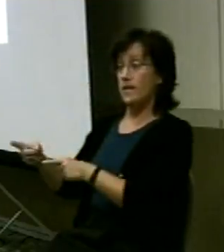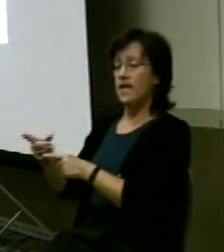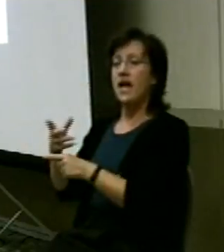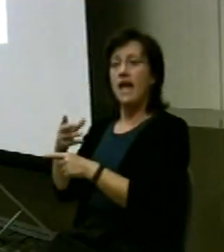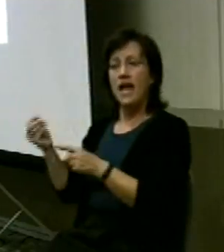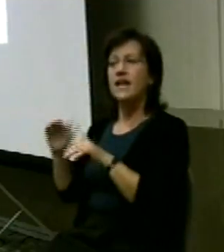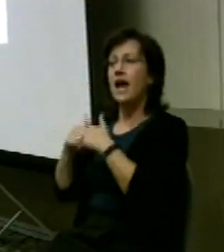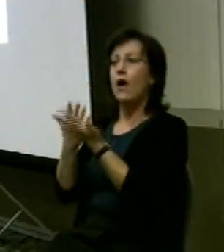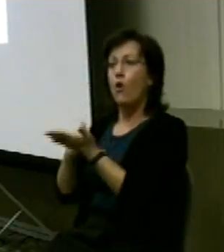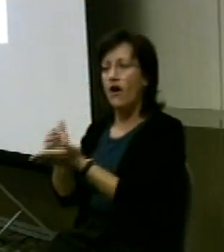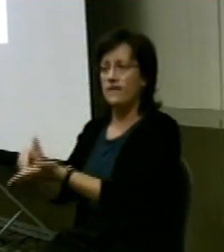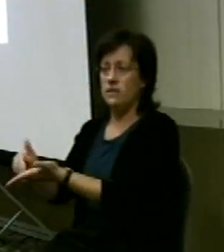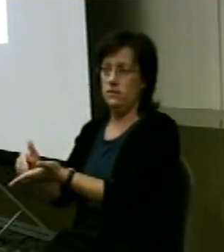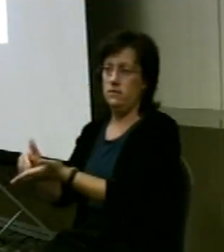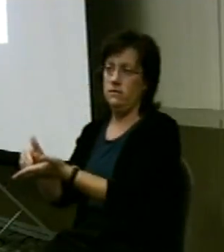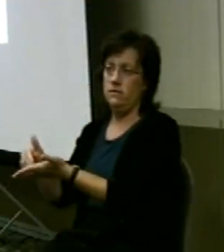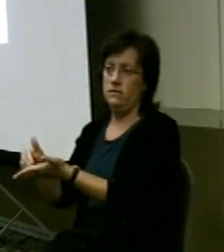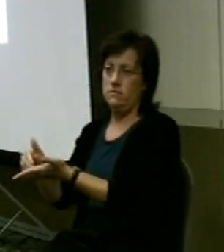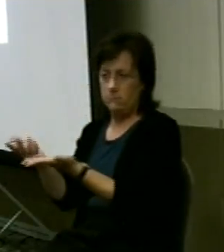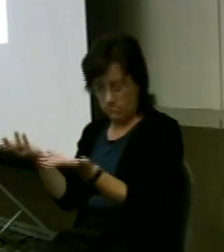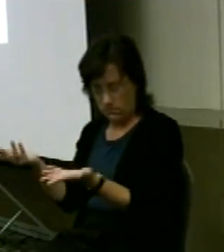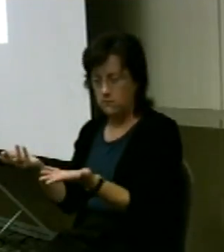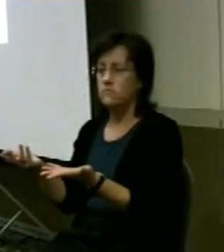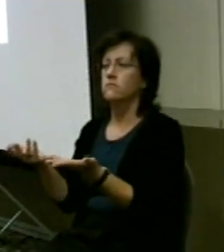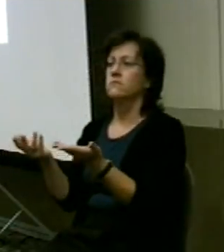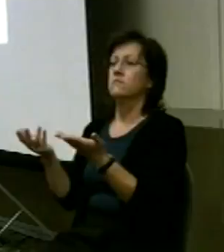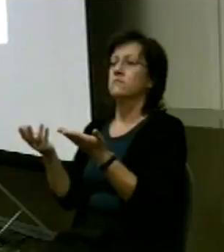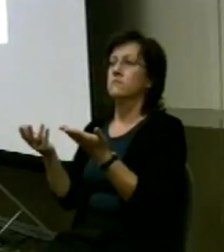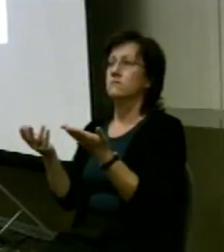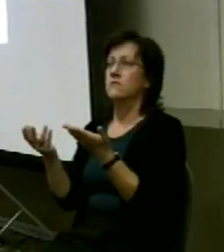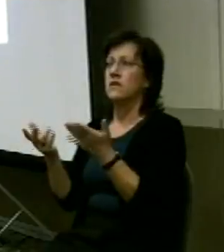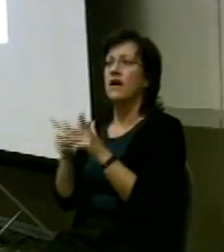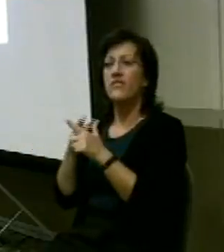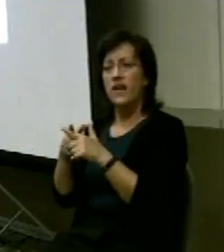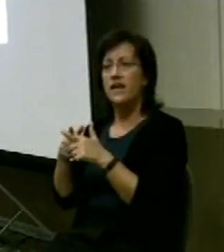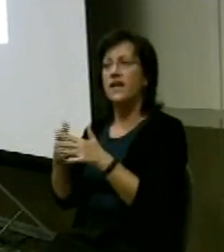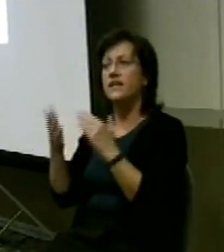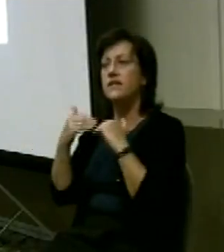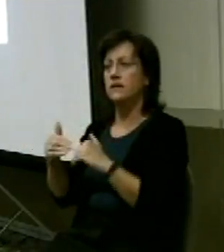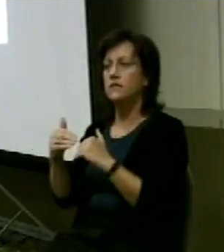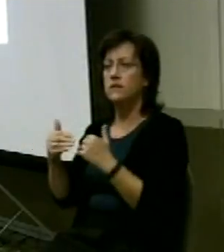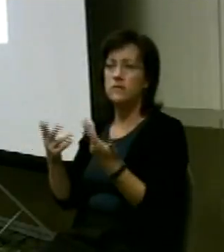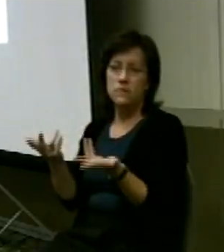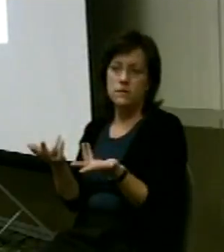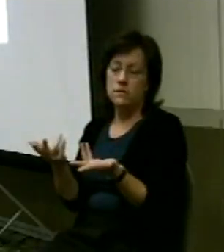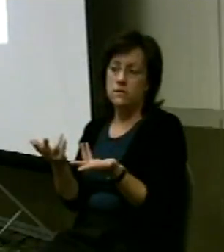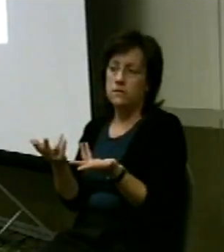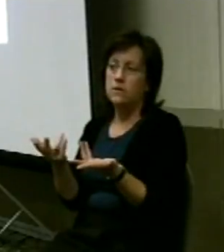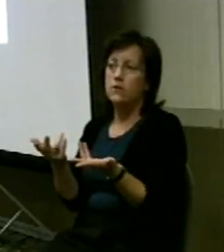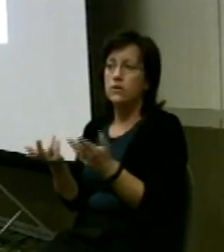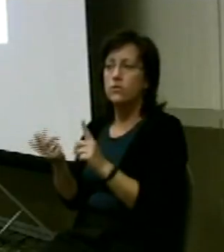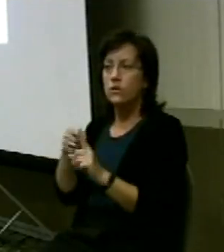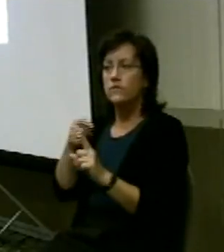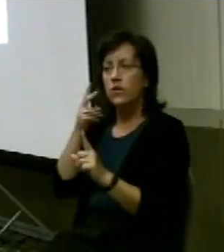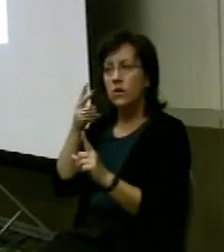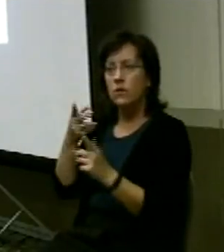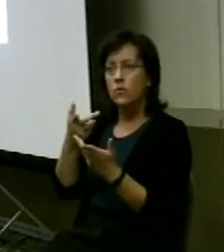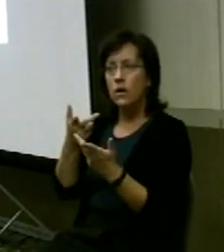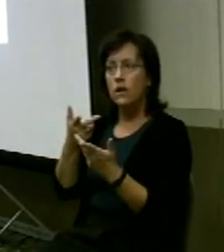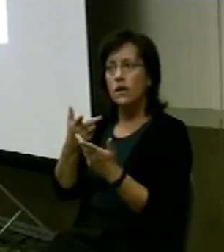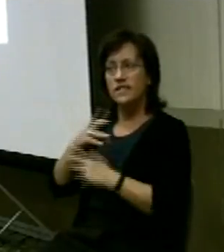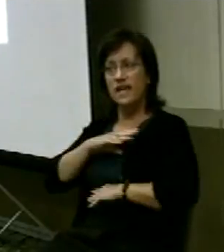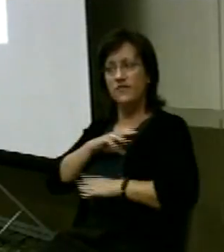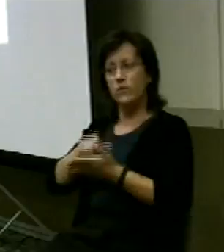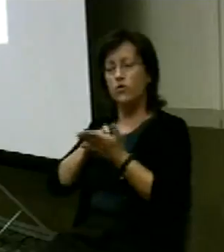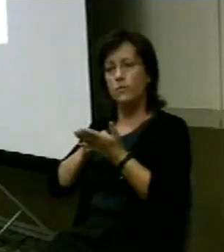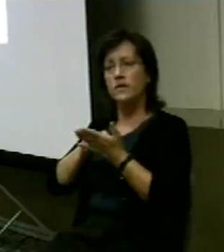of that behavior is. And then you get to the legality of, will it satisfy the requirements of the BIP, of the IEP,